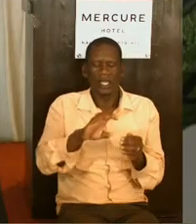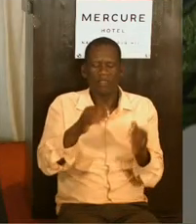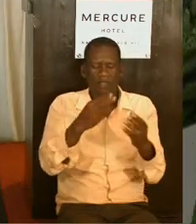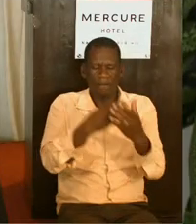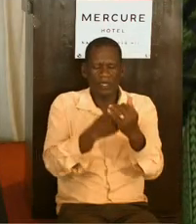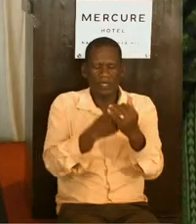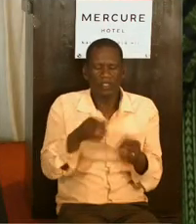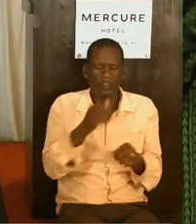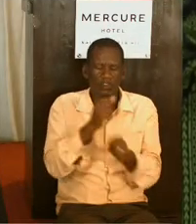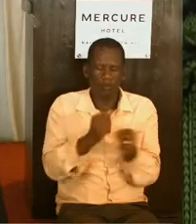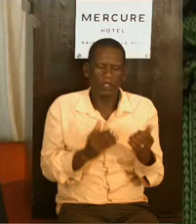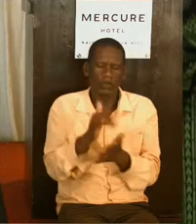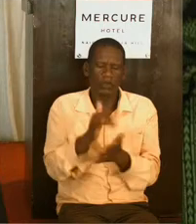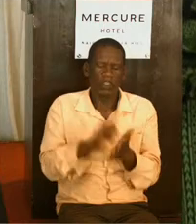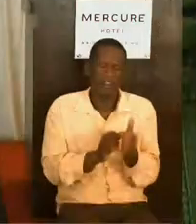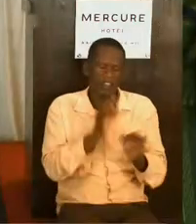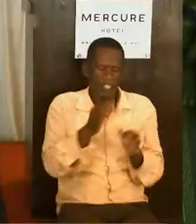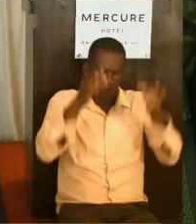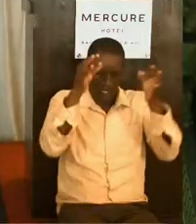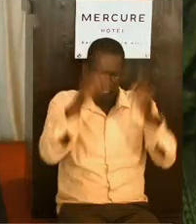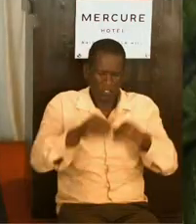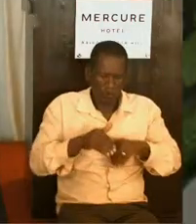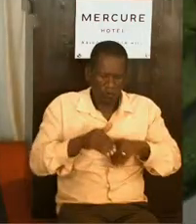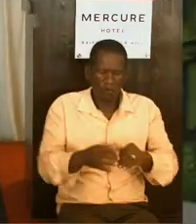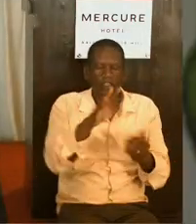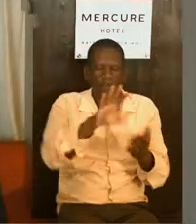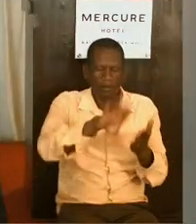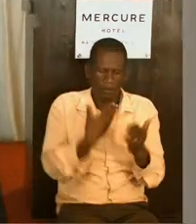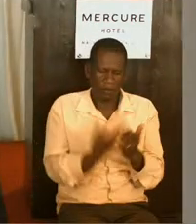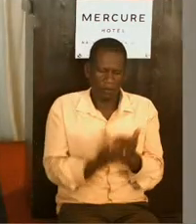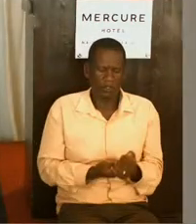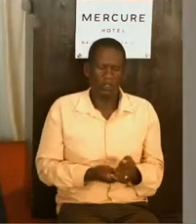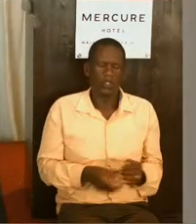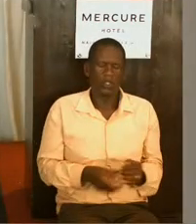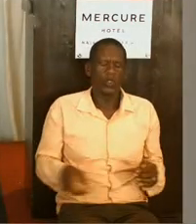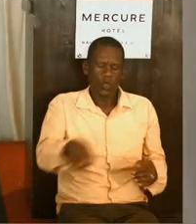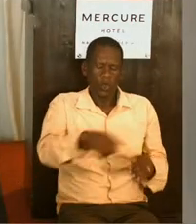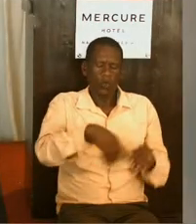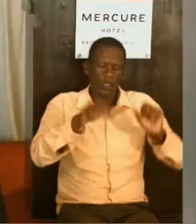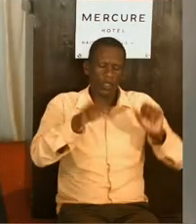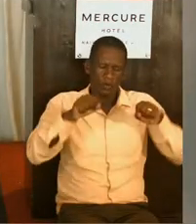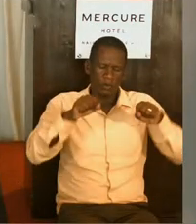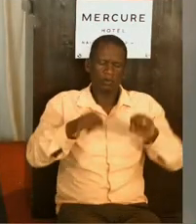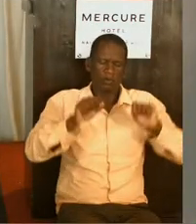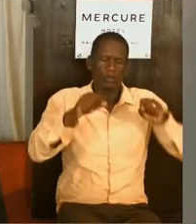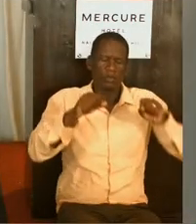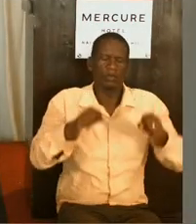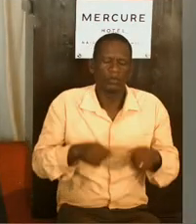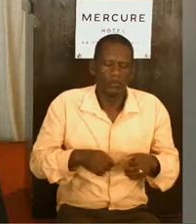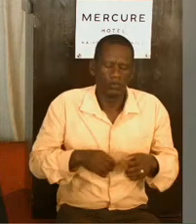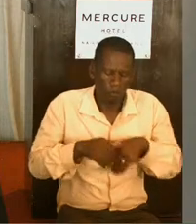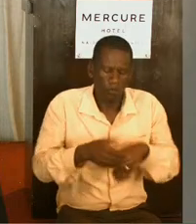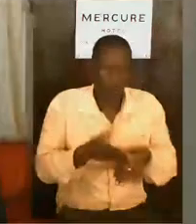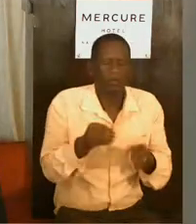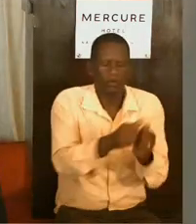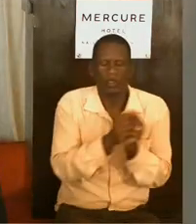this to make sure that if we decide to pursue the three proposals we we are able to pursue them together up